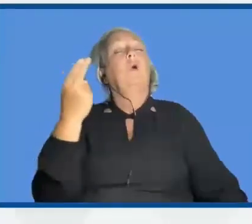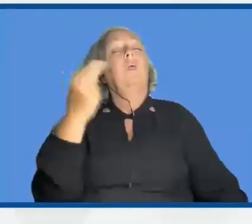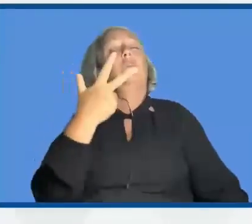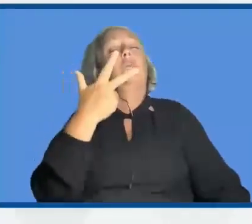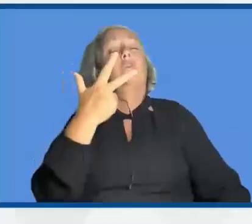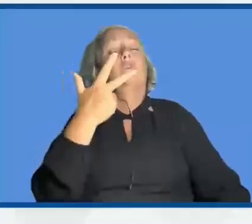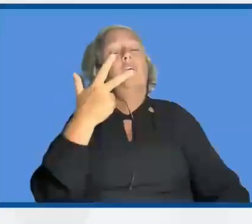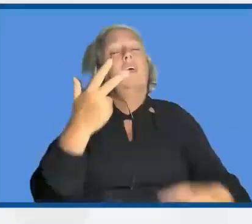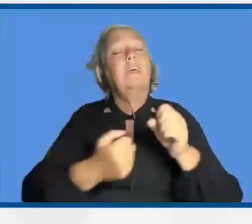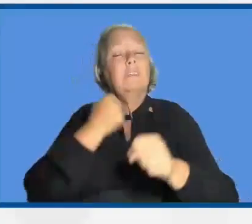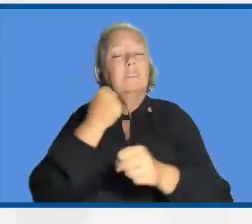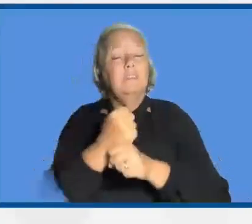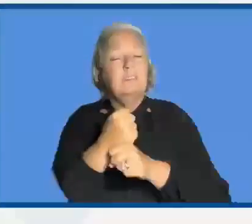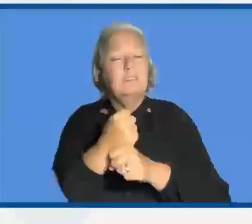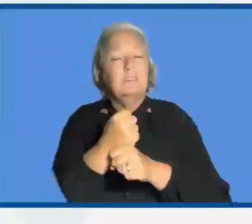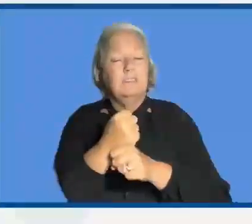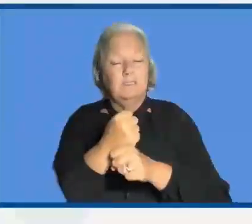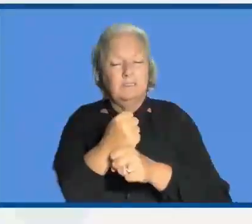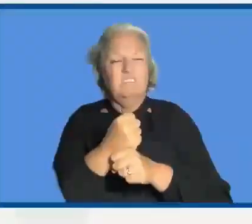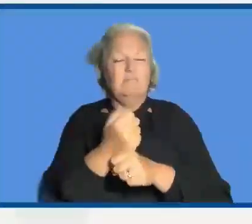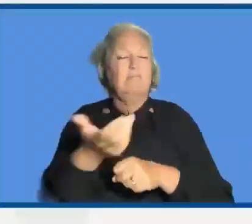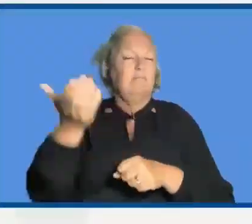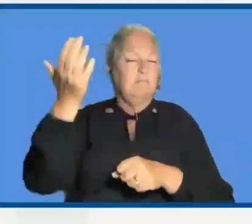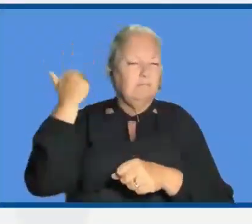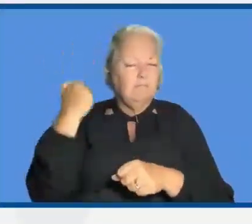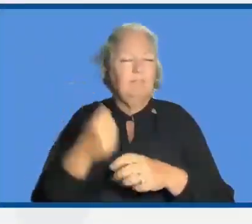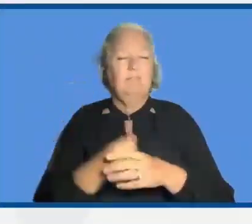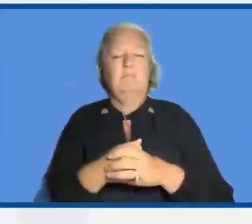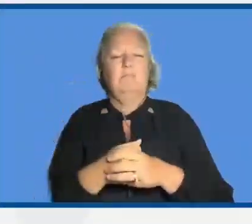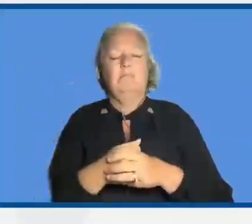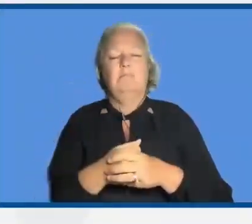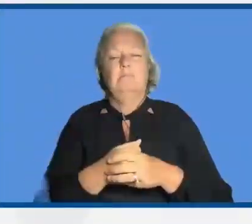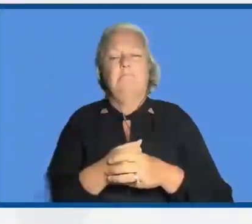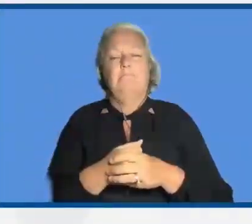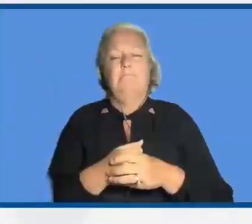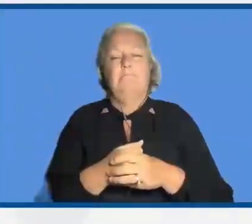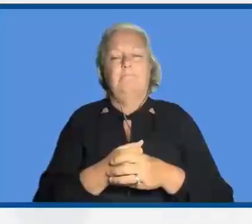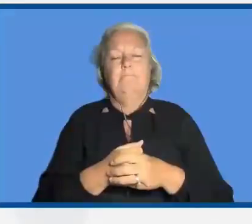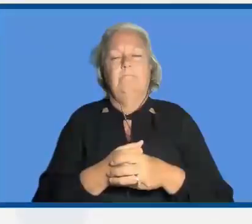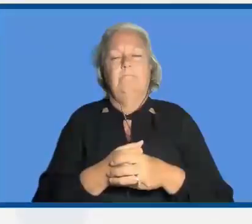has this drought.